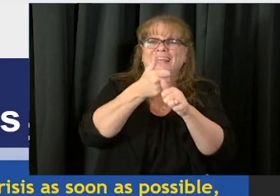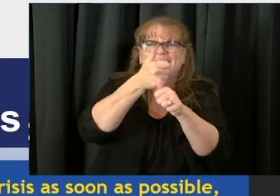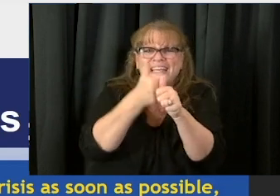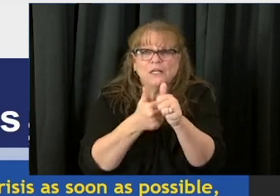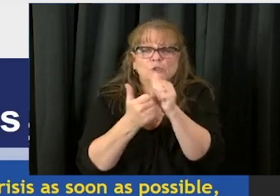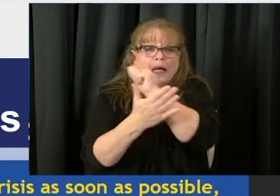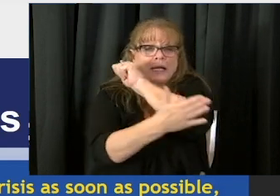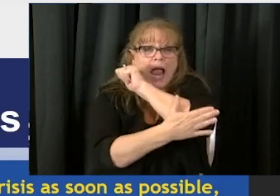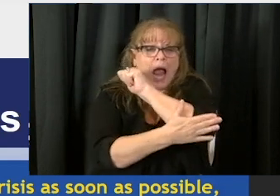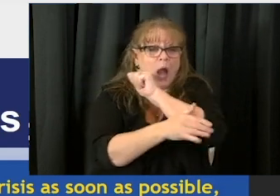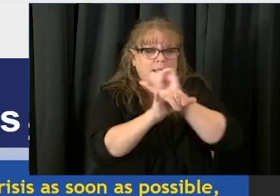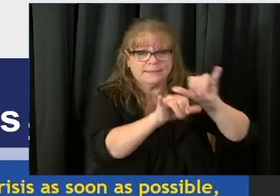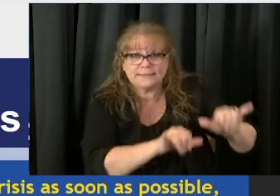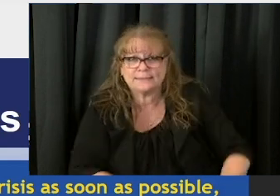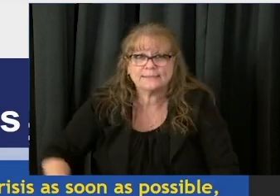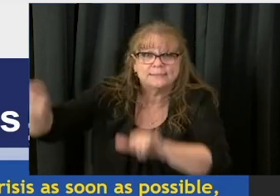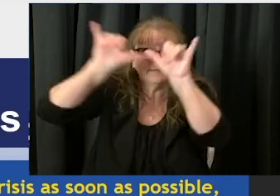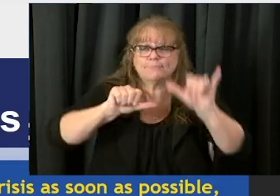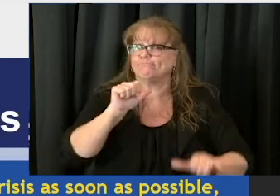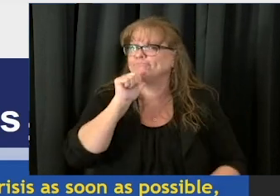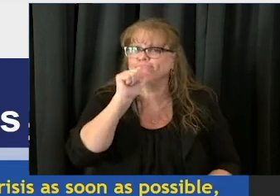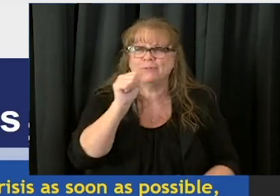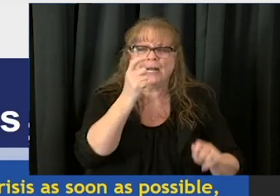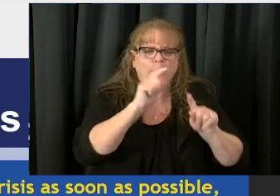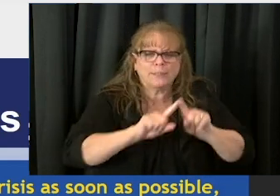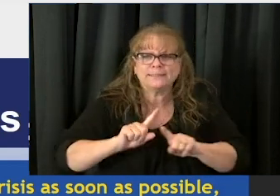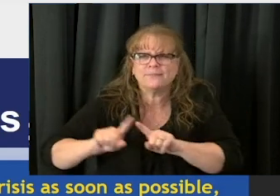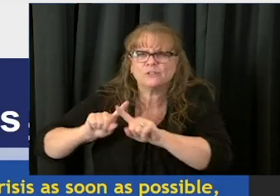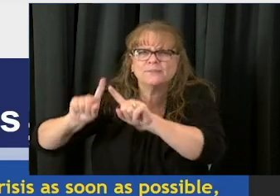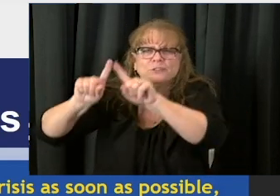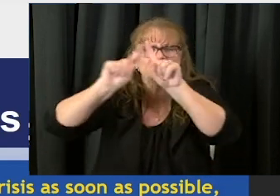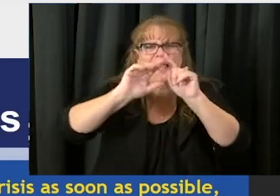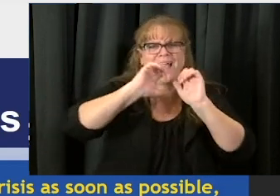problem solve and be inventive as we go.